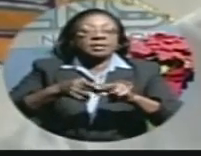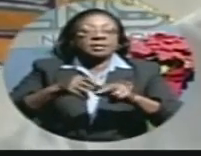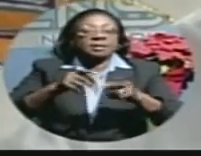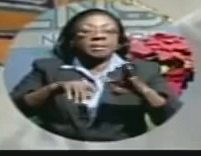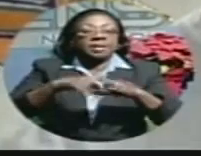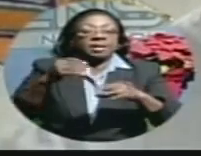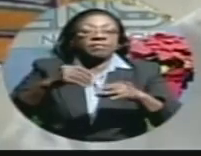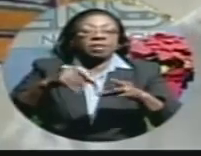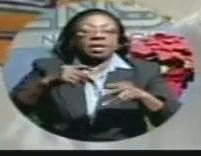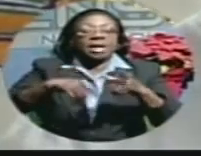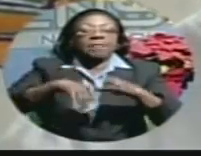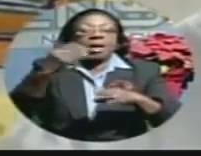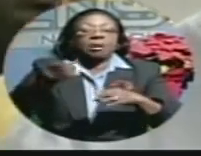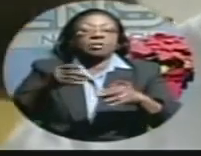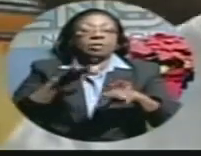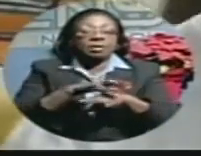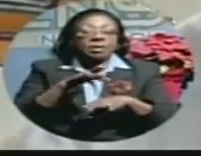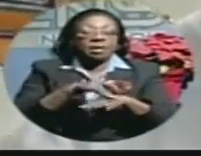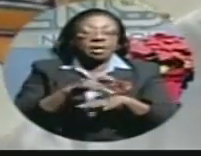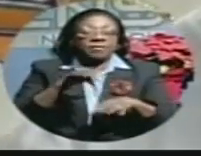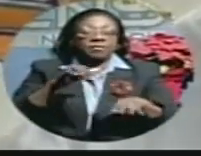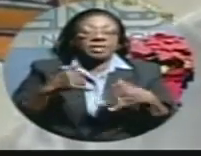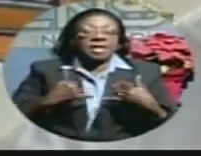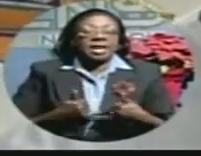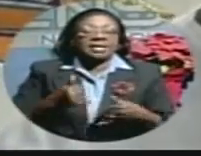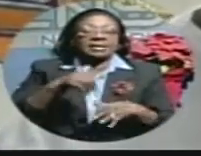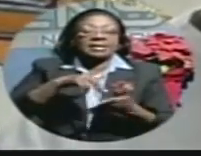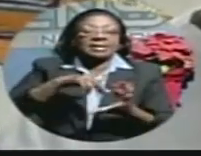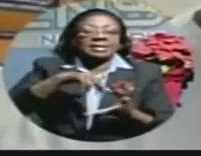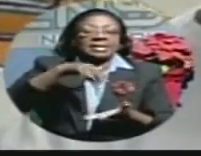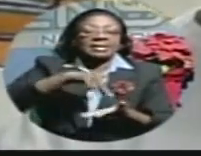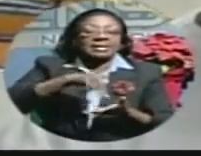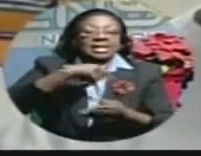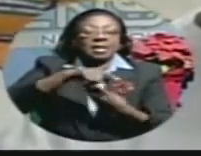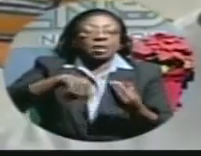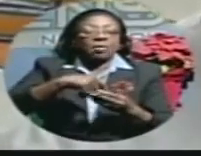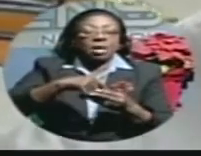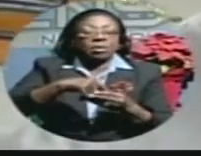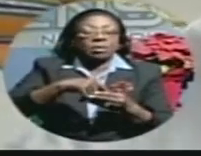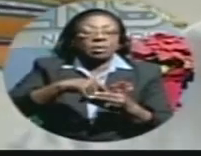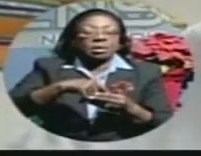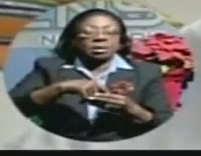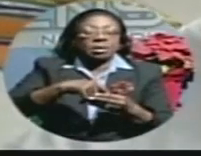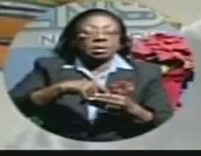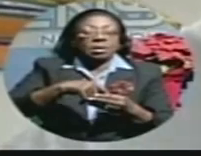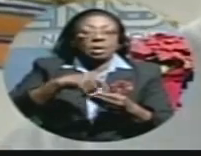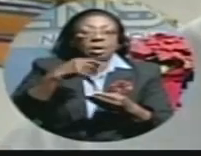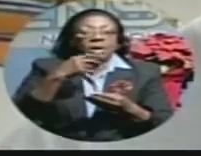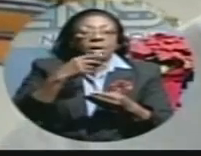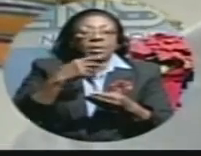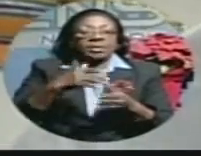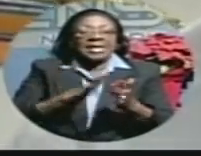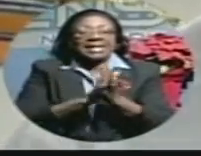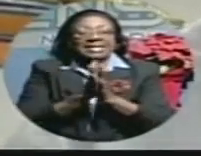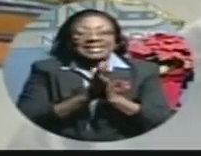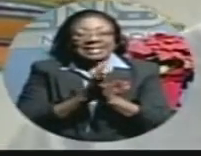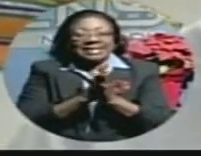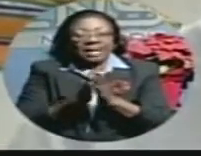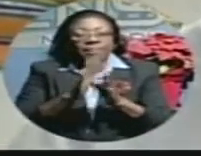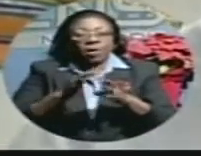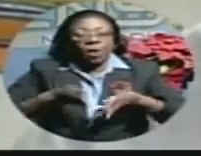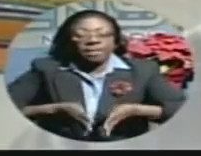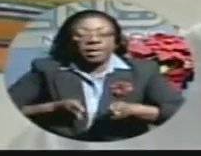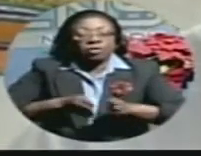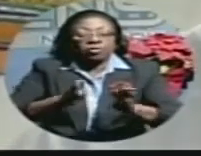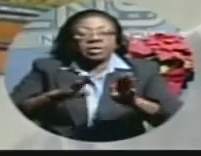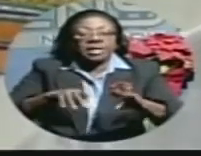come up pretty early, you'd be tired, standing around, watching the parade. But, you know, the excitement of Bay Street kind of takes